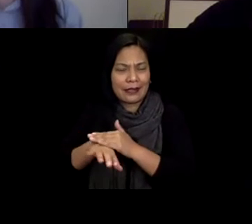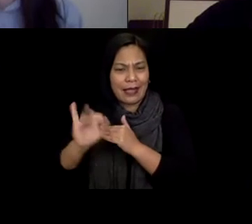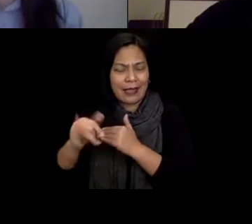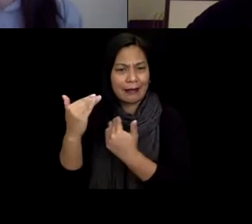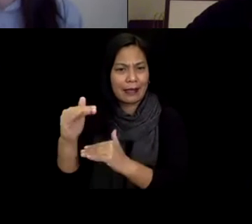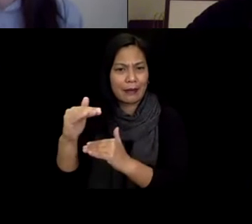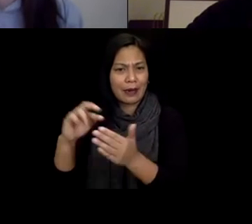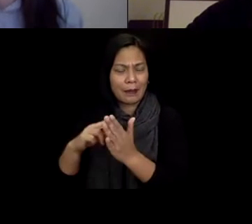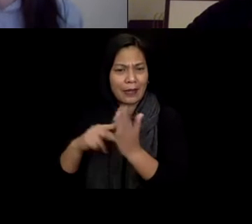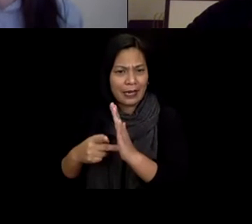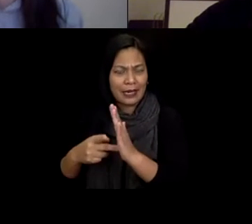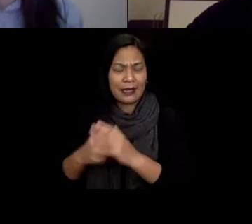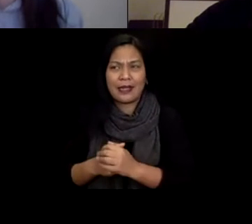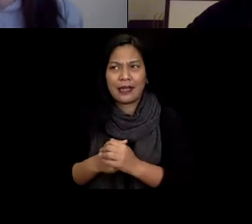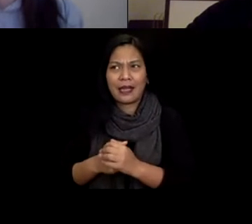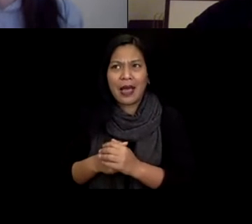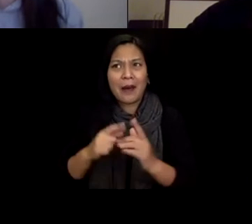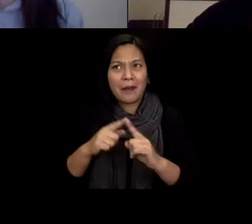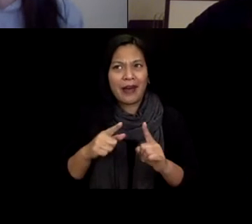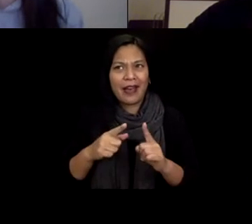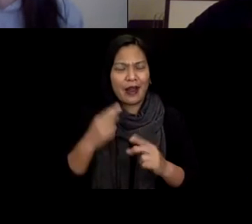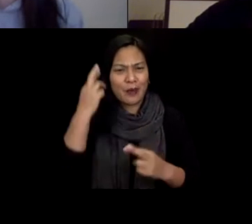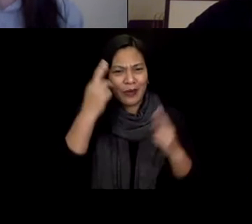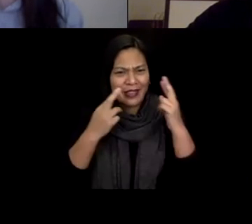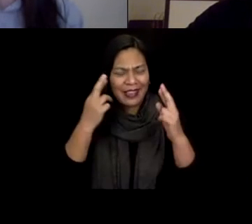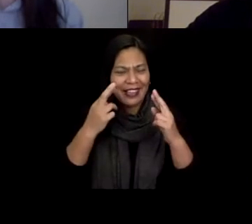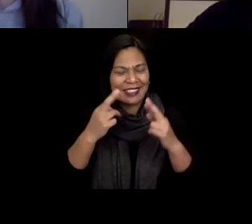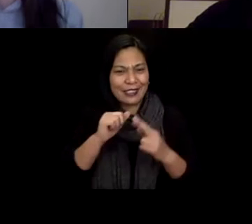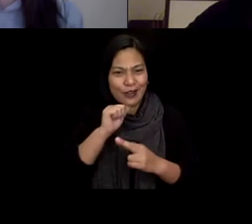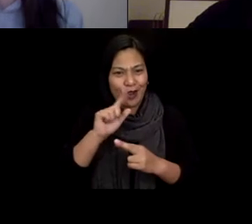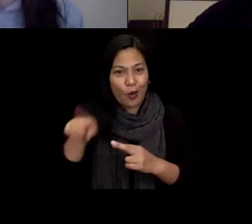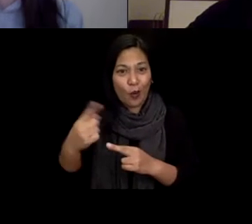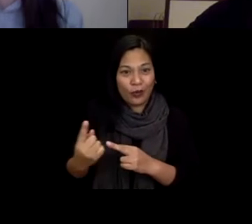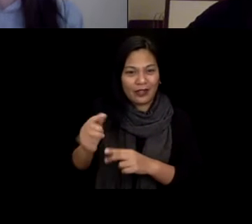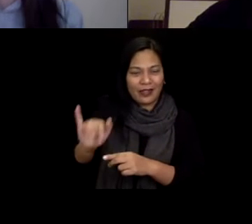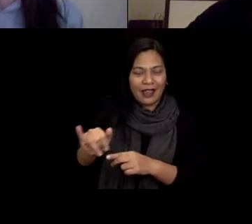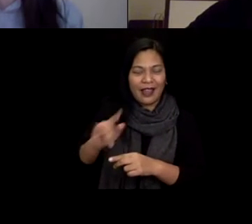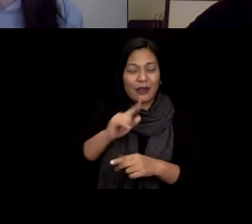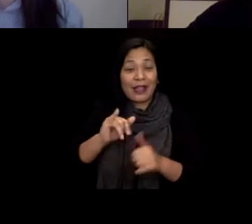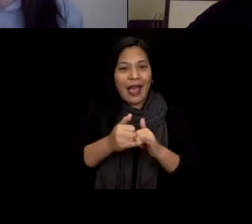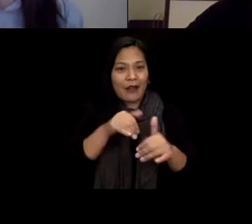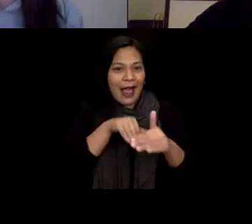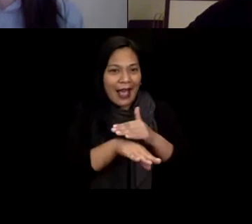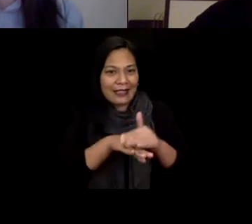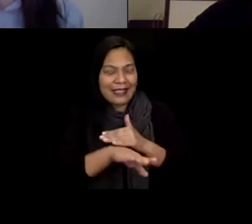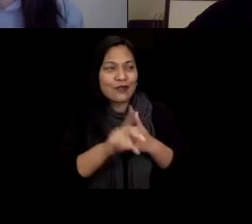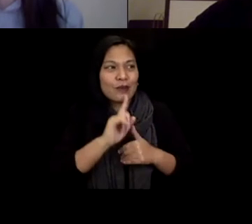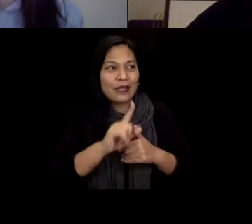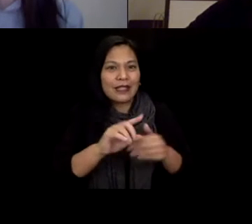think, a lot of unlearning on a lot of our ends, like to understand access as something cultural and